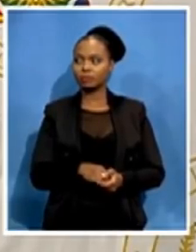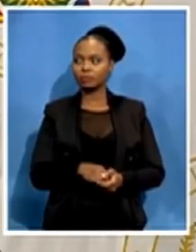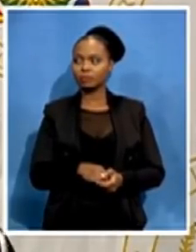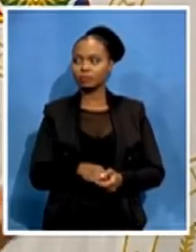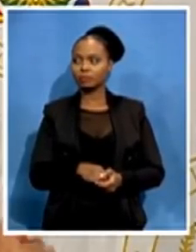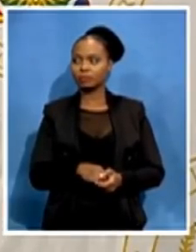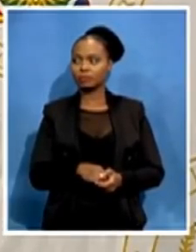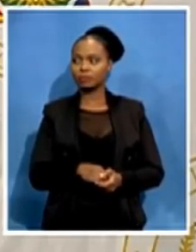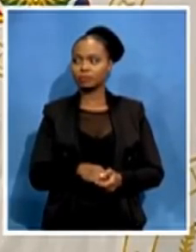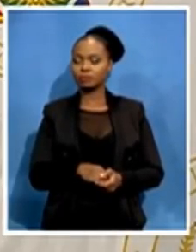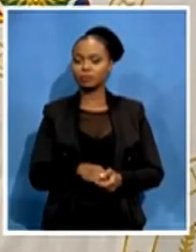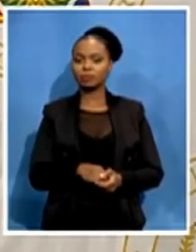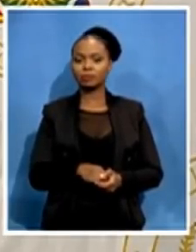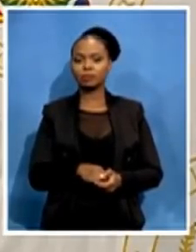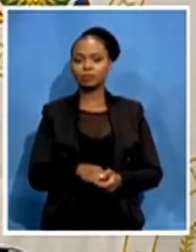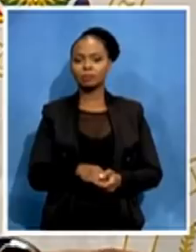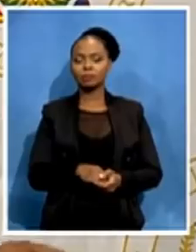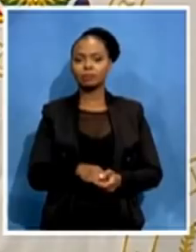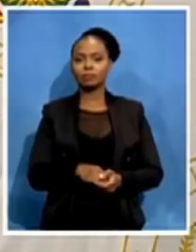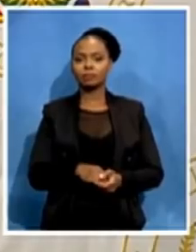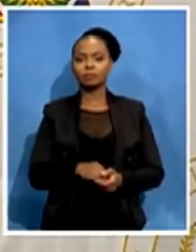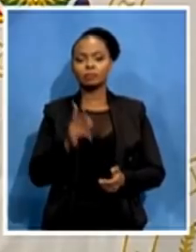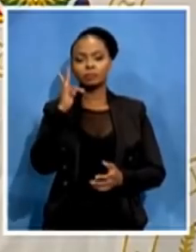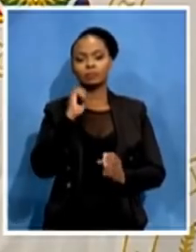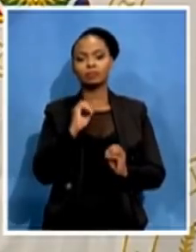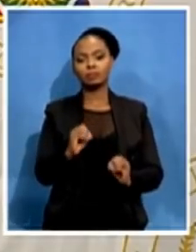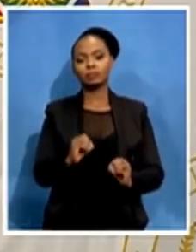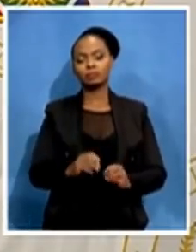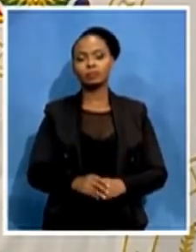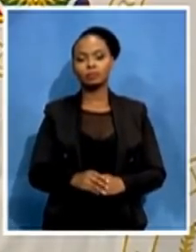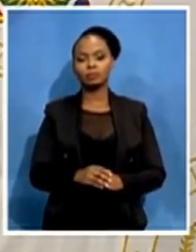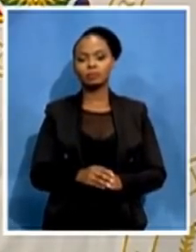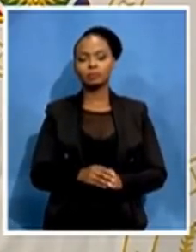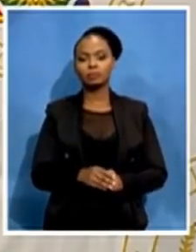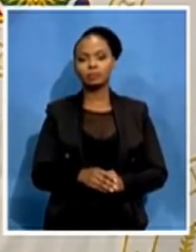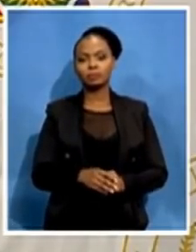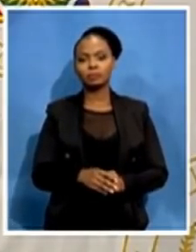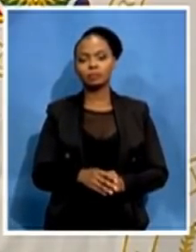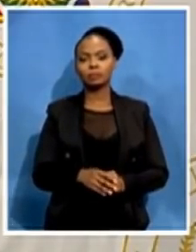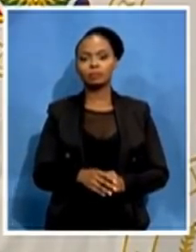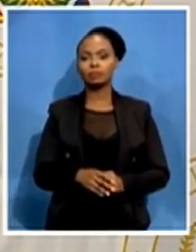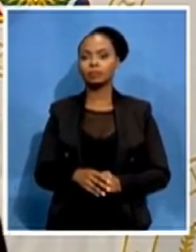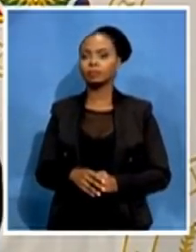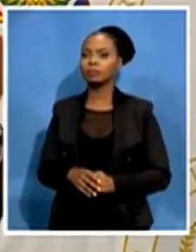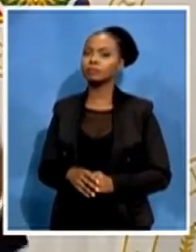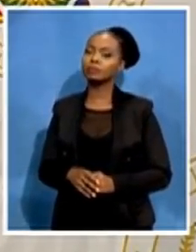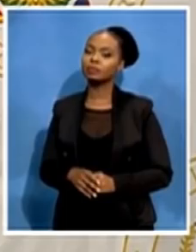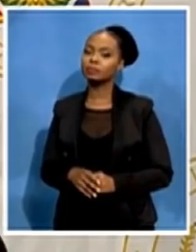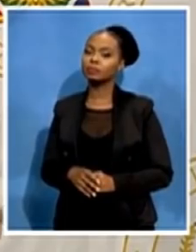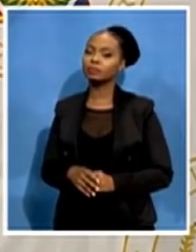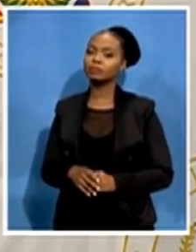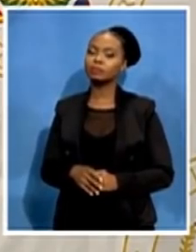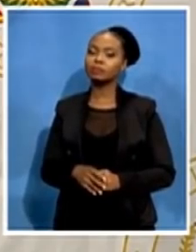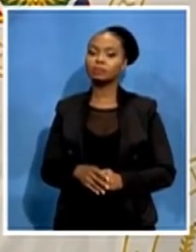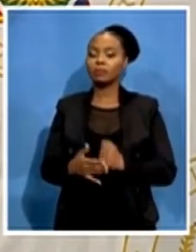that you're facing. Do you have a case to answer to? Well, you know, every South Africa, this is a democratic country. I didn't even see that